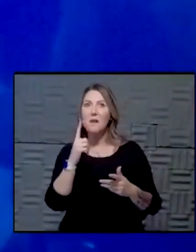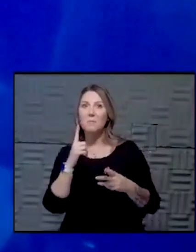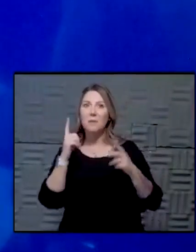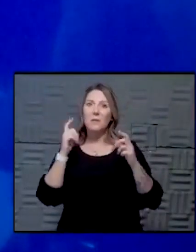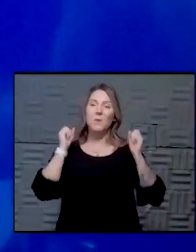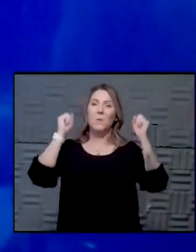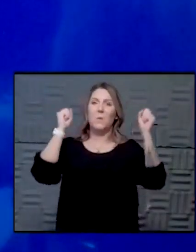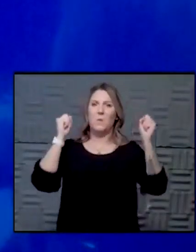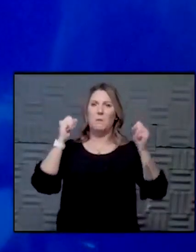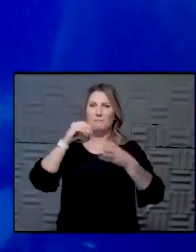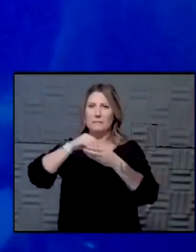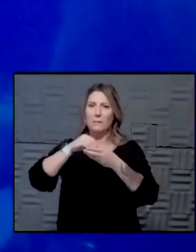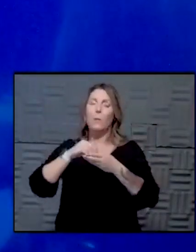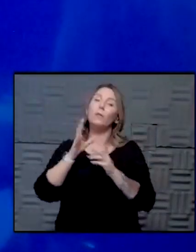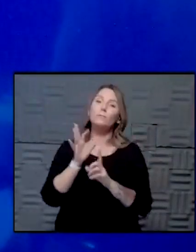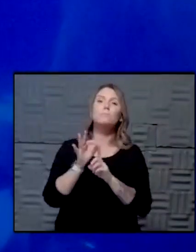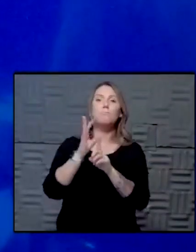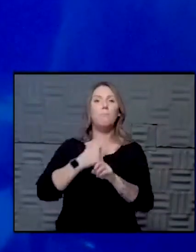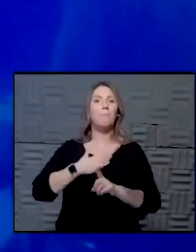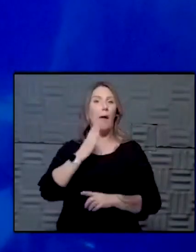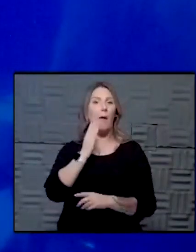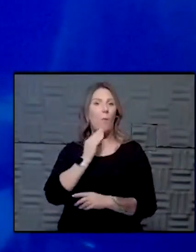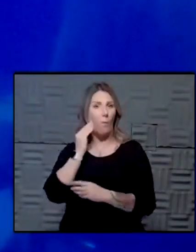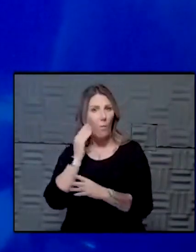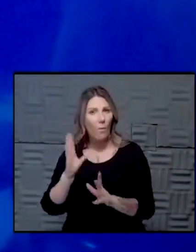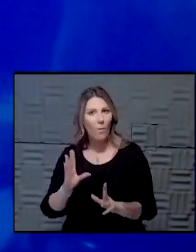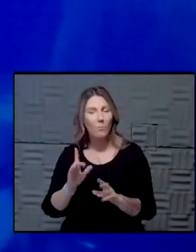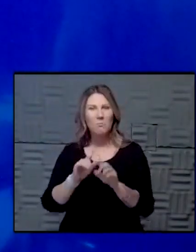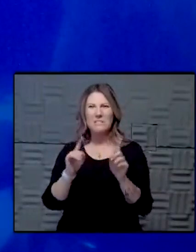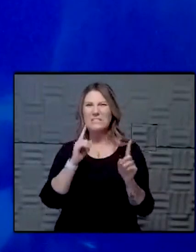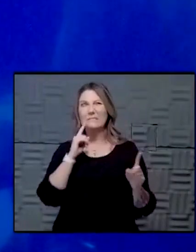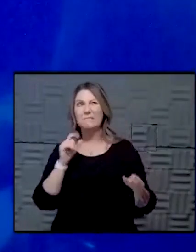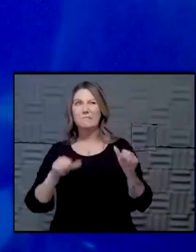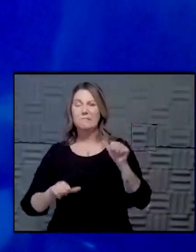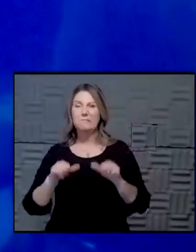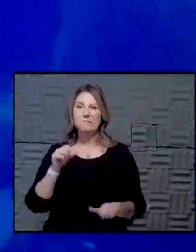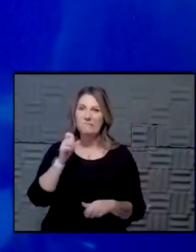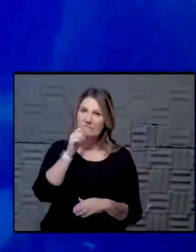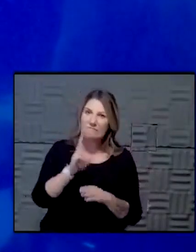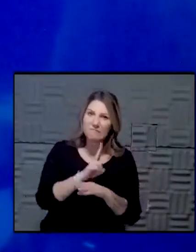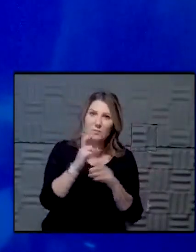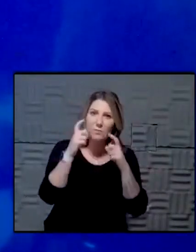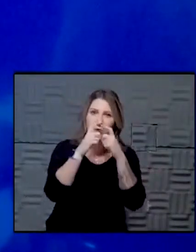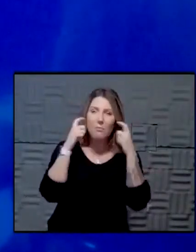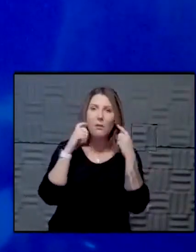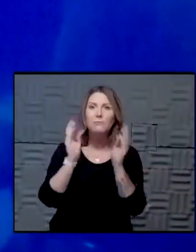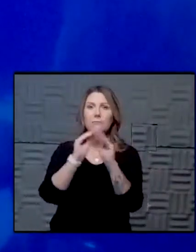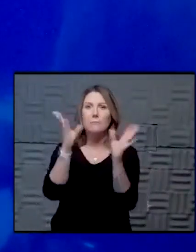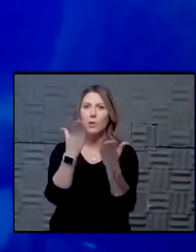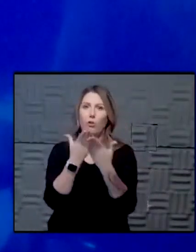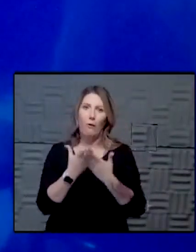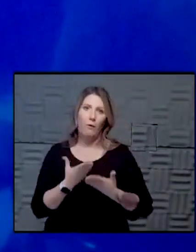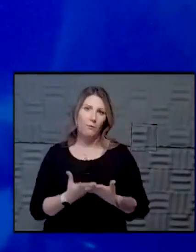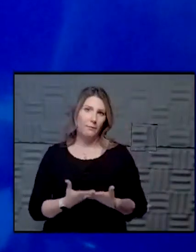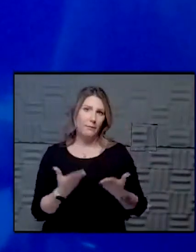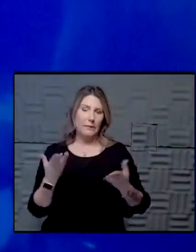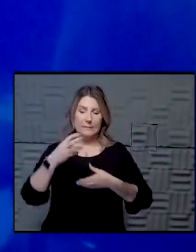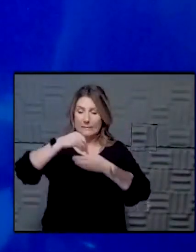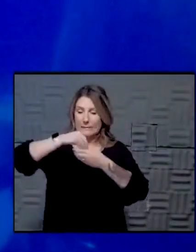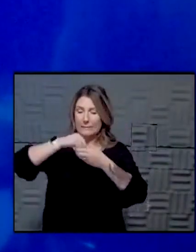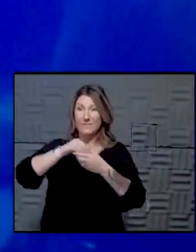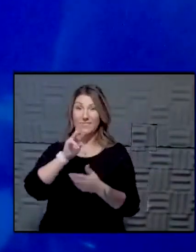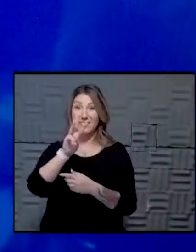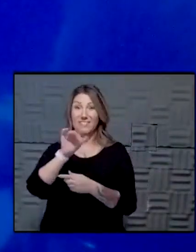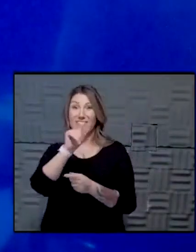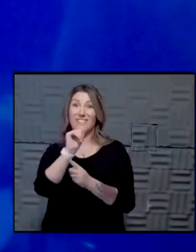in my own home, and I think I'd be a little funny about not having that mask on because there's pretty clear evidence now that indoors 6 feet